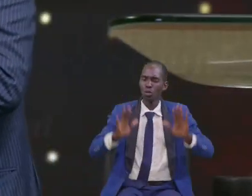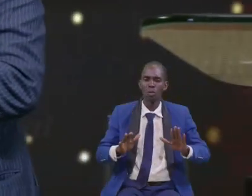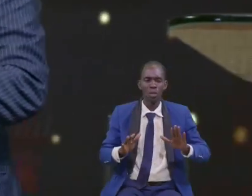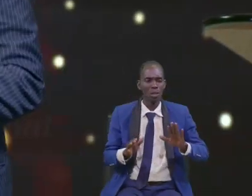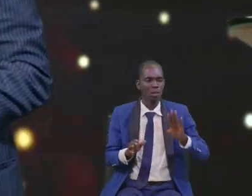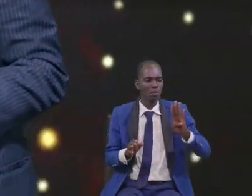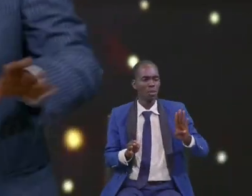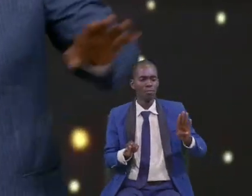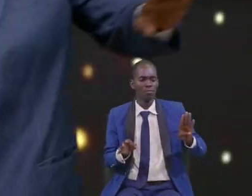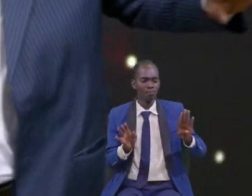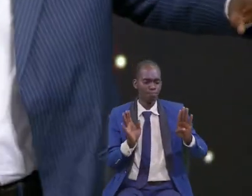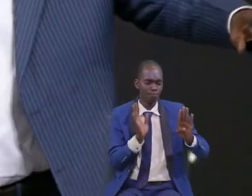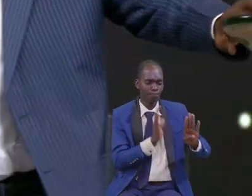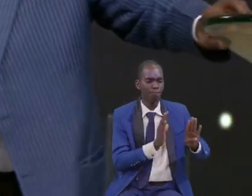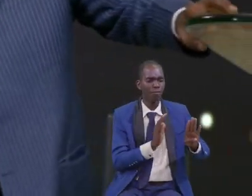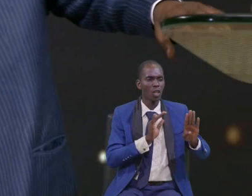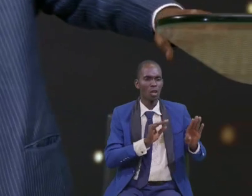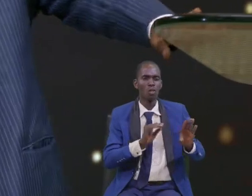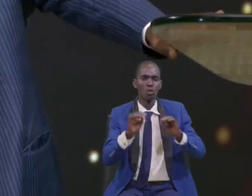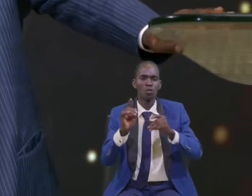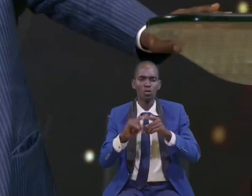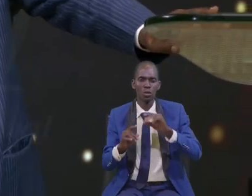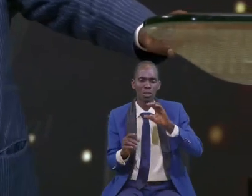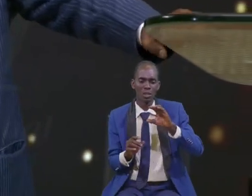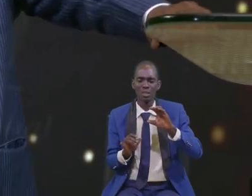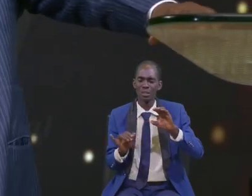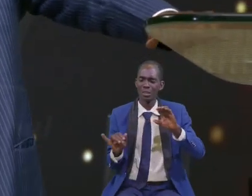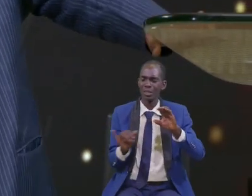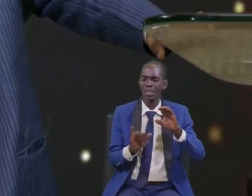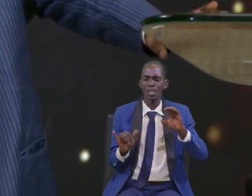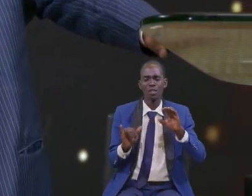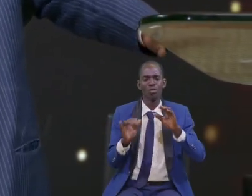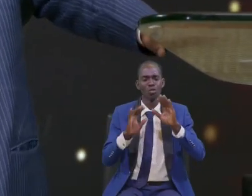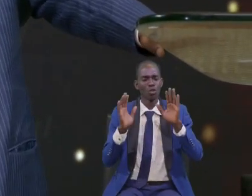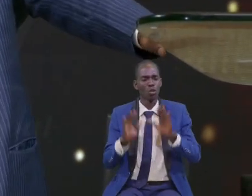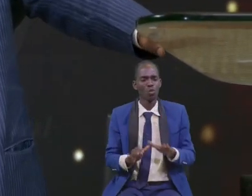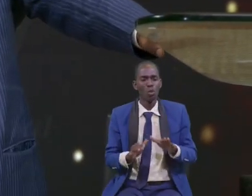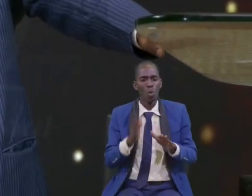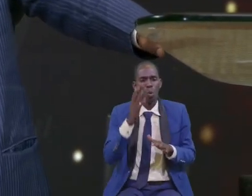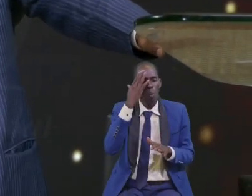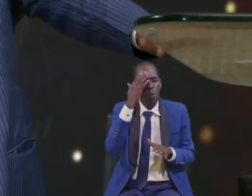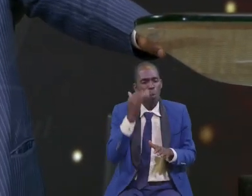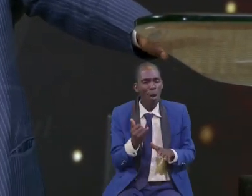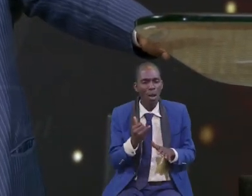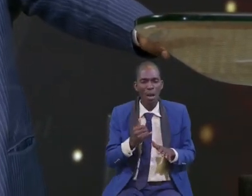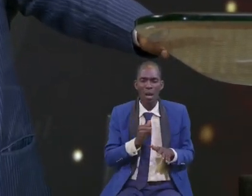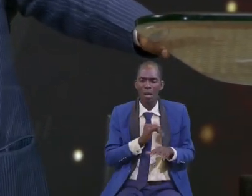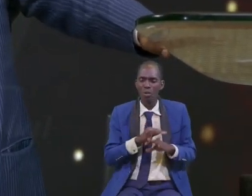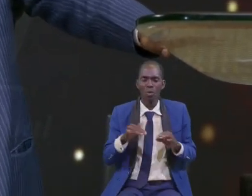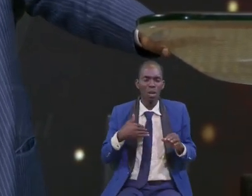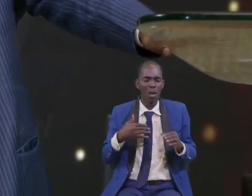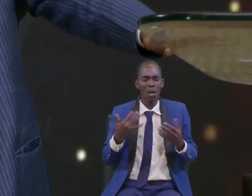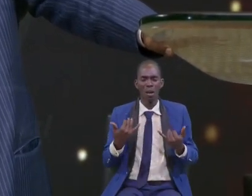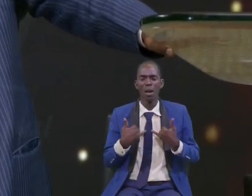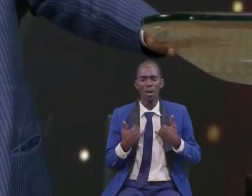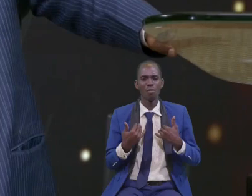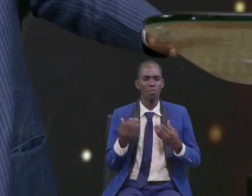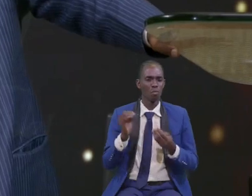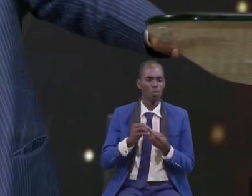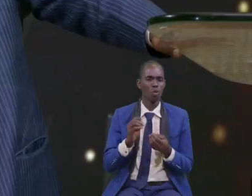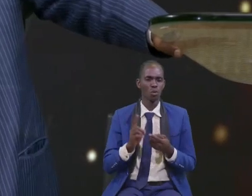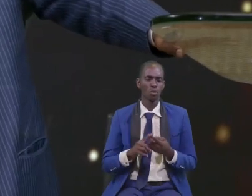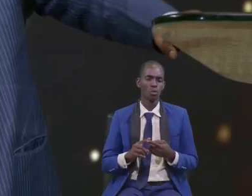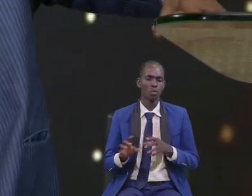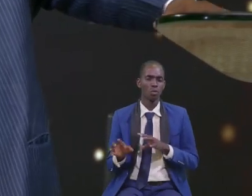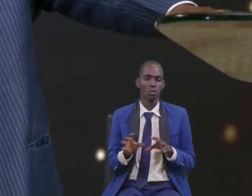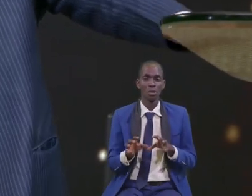the same trouble. Why? Paul, you know more than I do. Satan is everywhere.